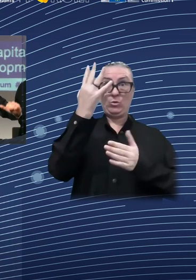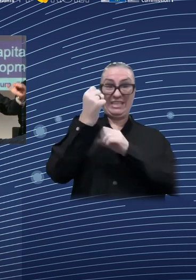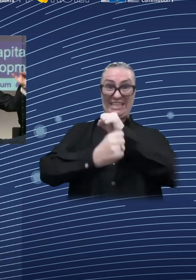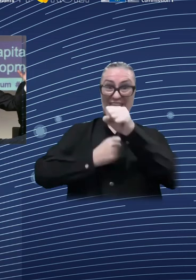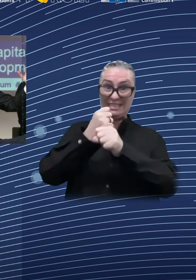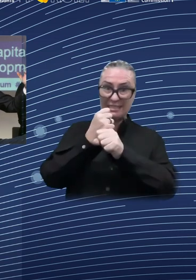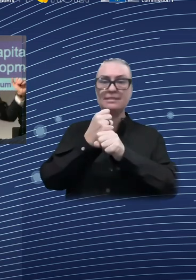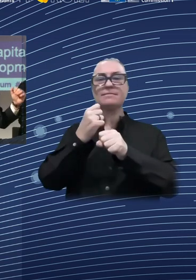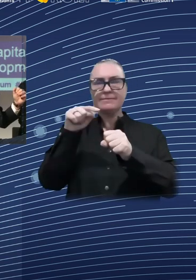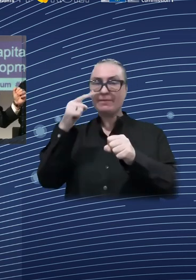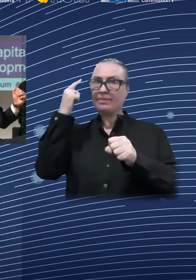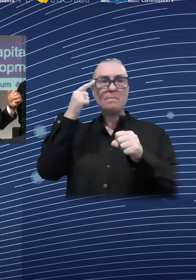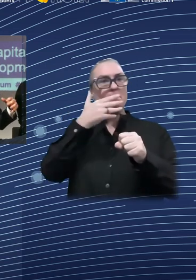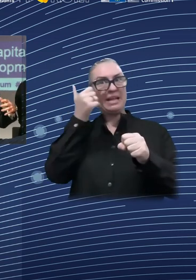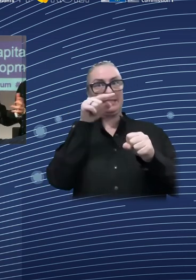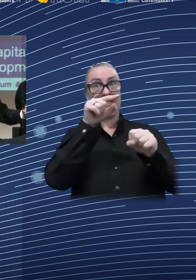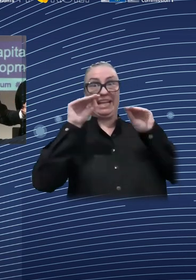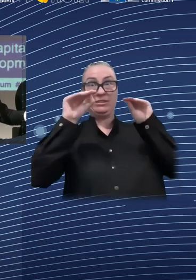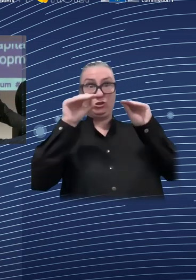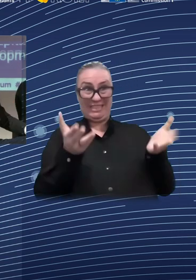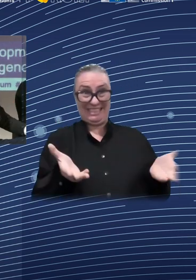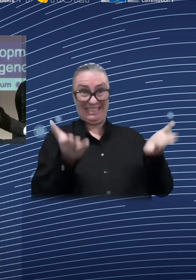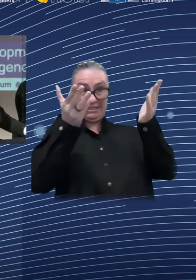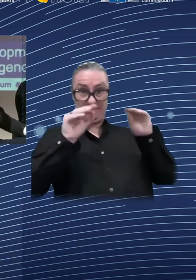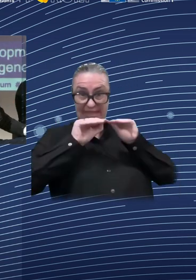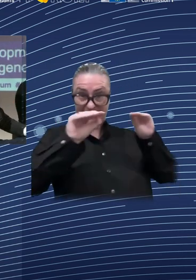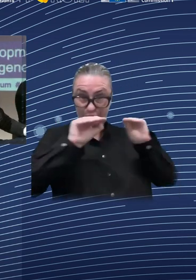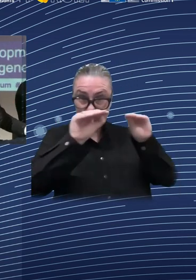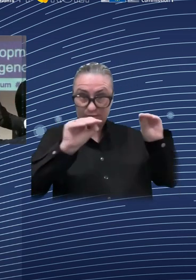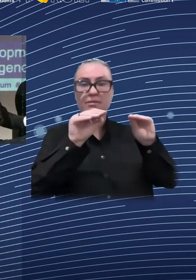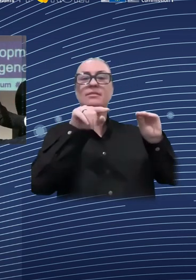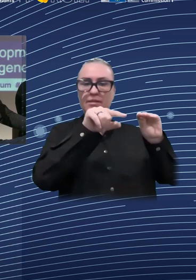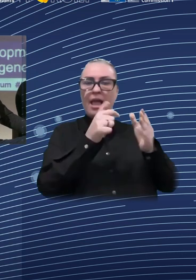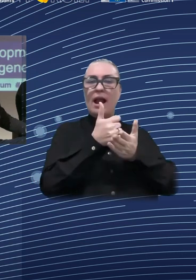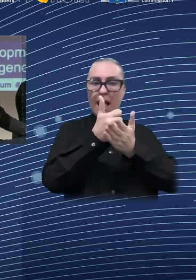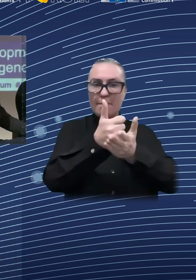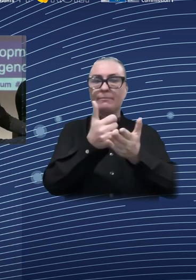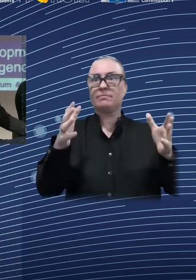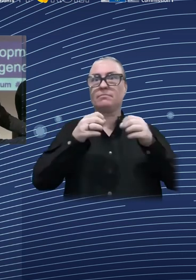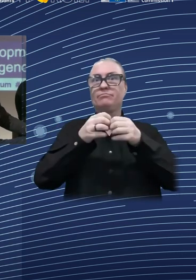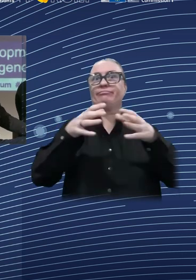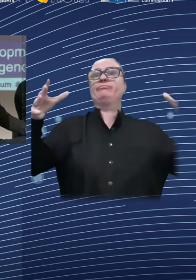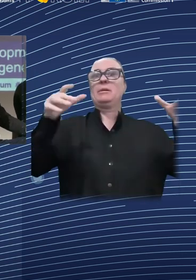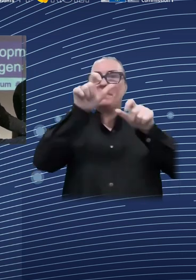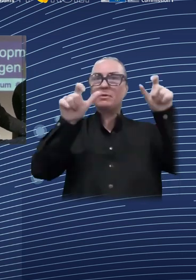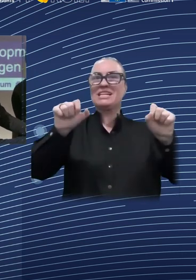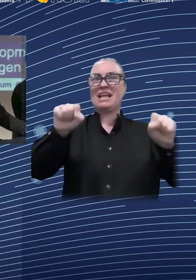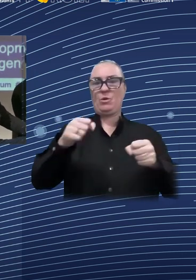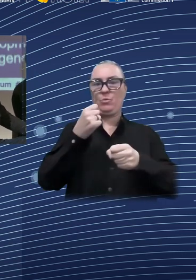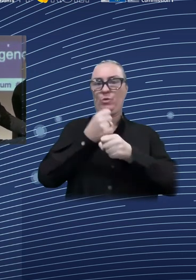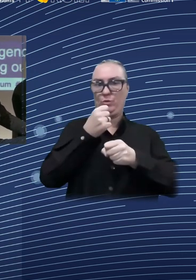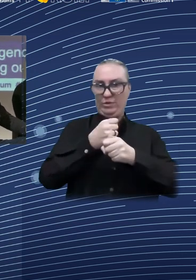at all levels throughout the education system. And at this point now, we're putting out about 600 or so graduates in